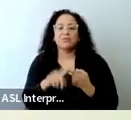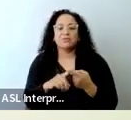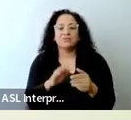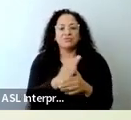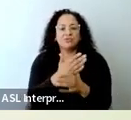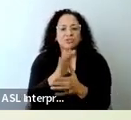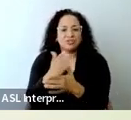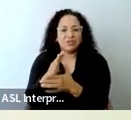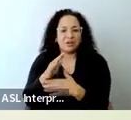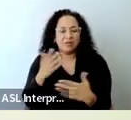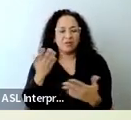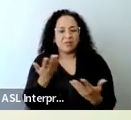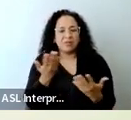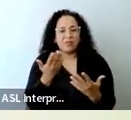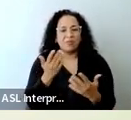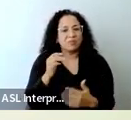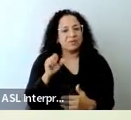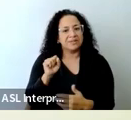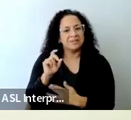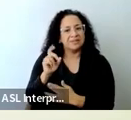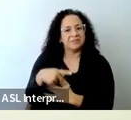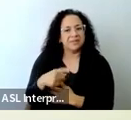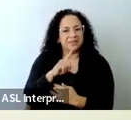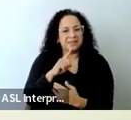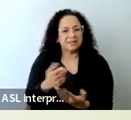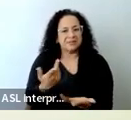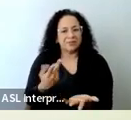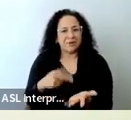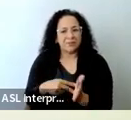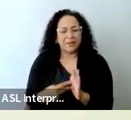share about what self-determination is,